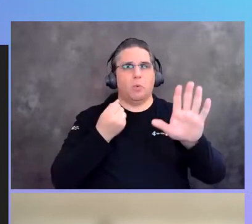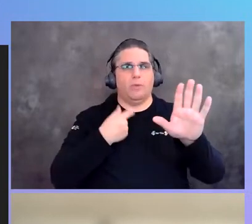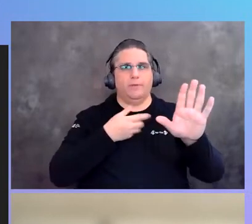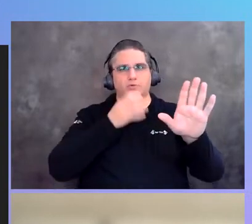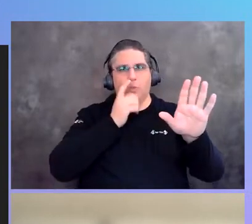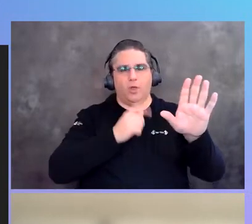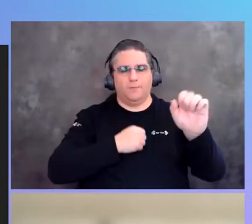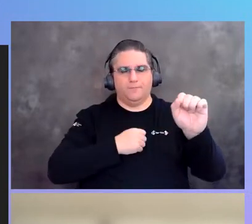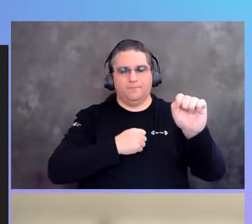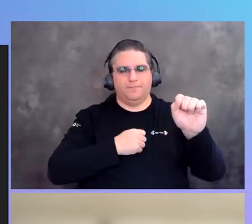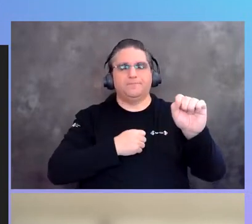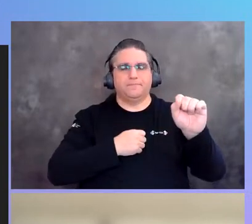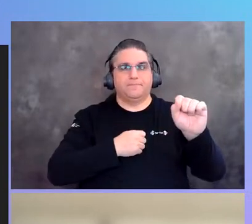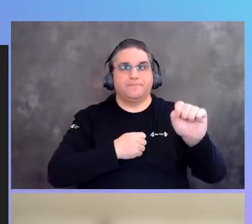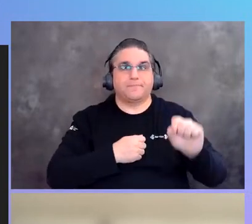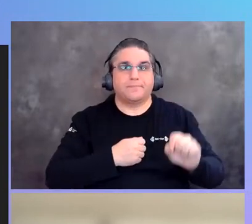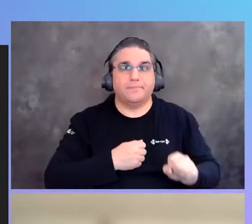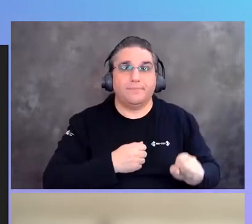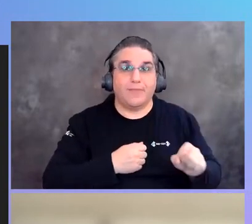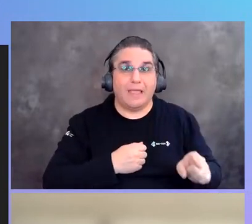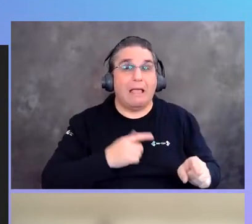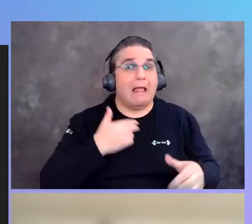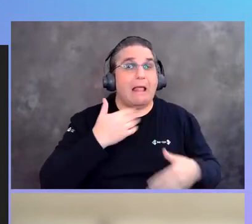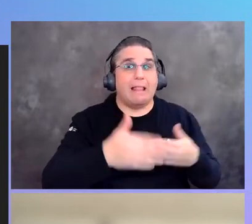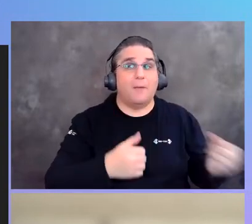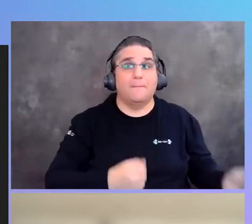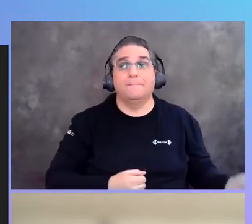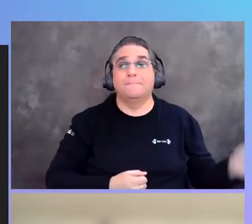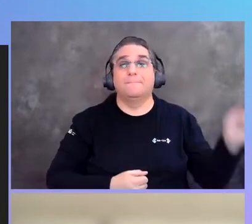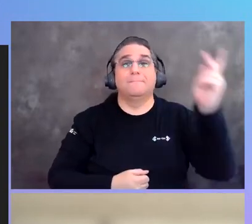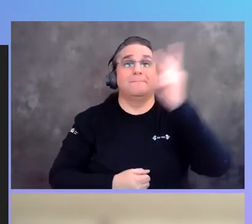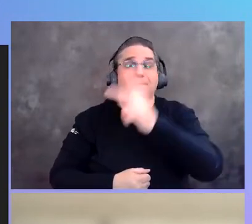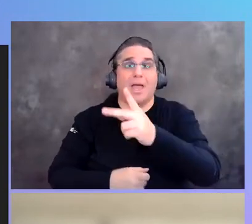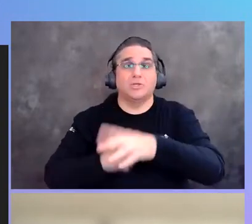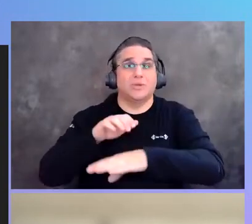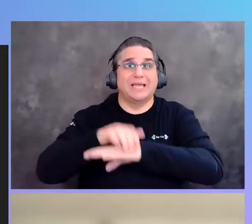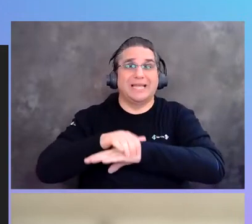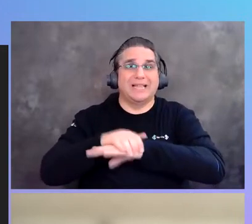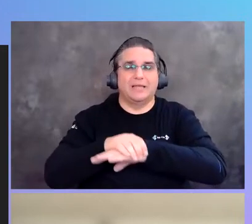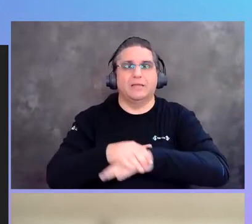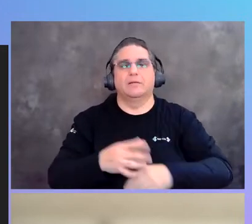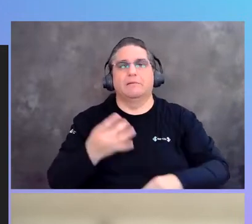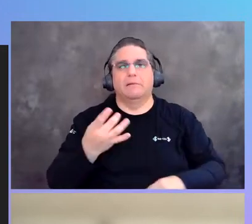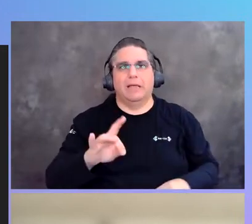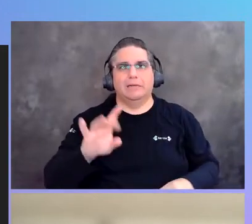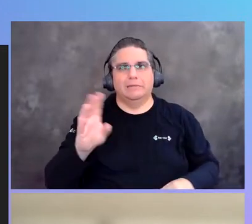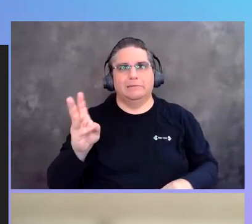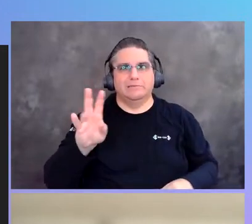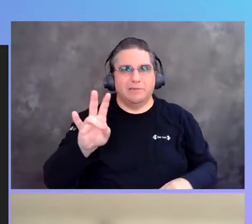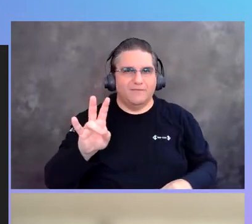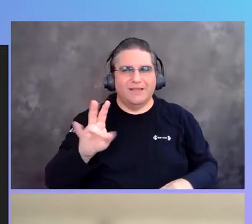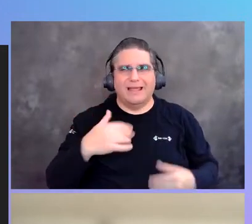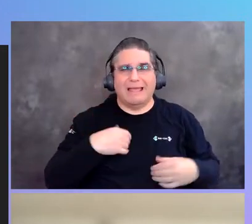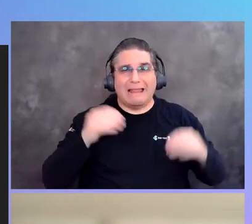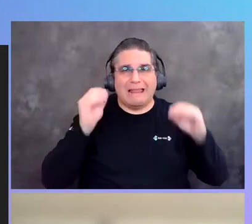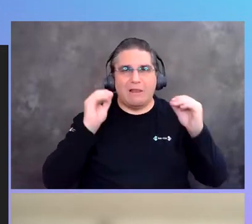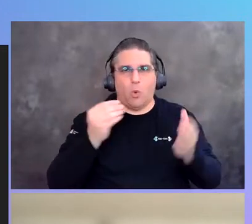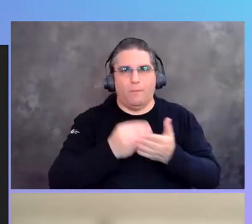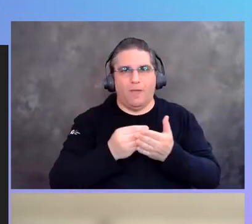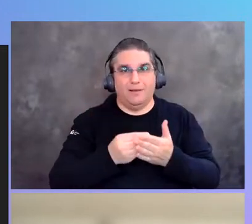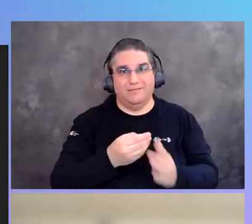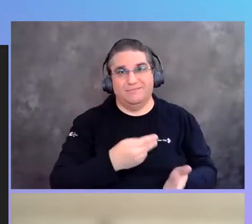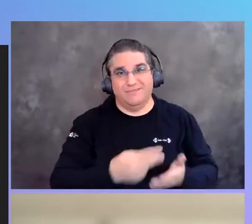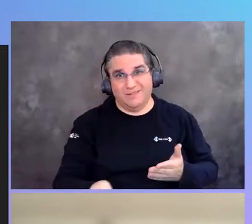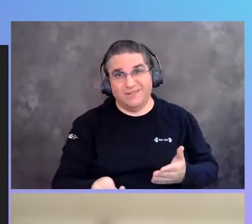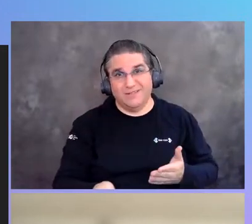And he returned to England in 1827, penniless, unfortunately. And in his absence, many other people had moved the technology